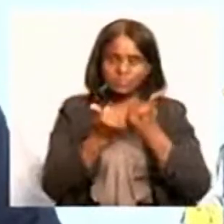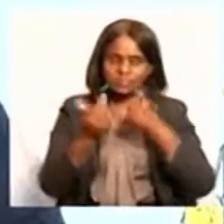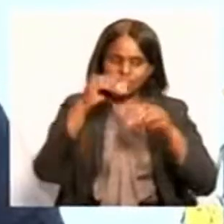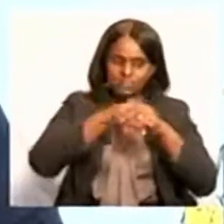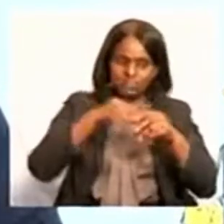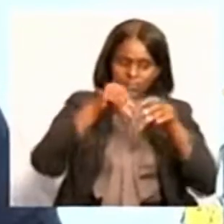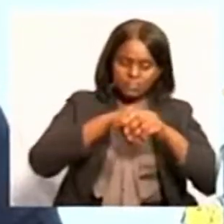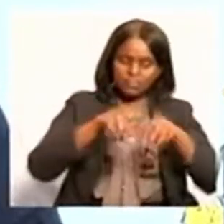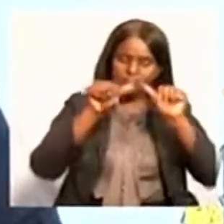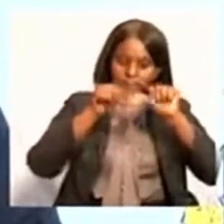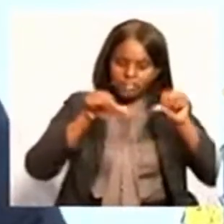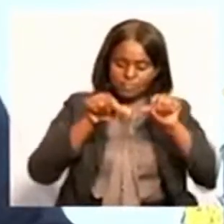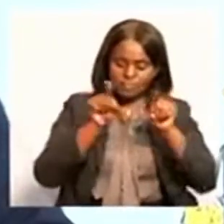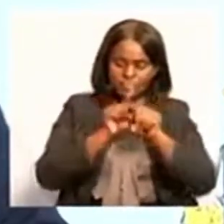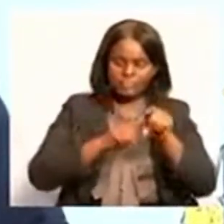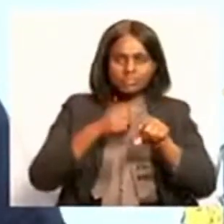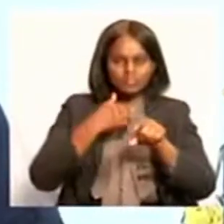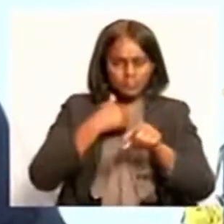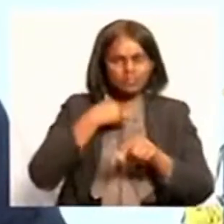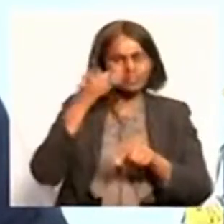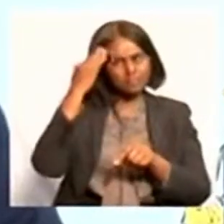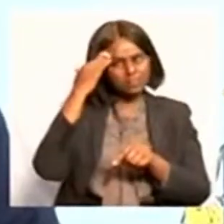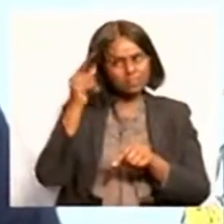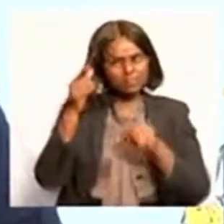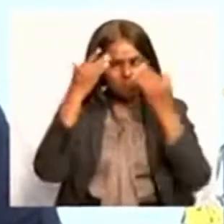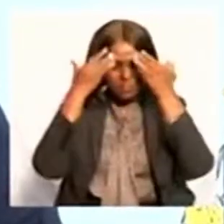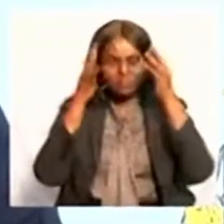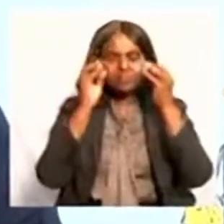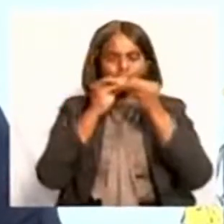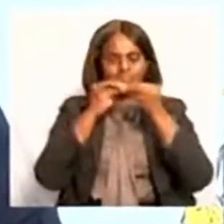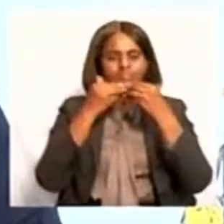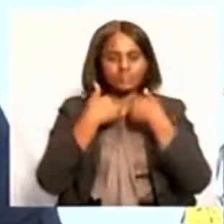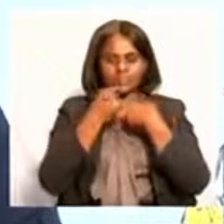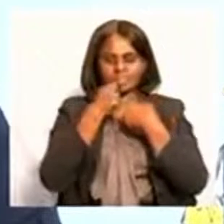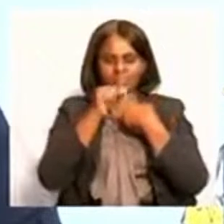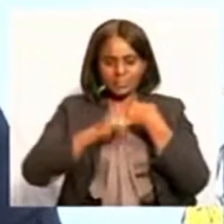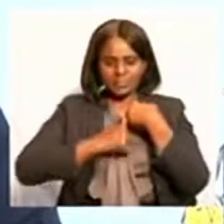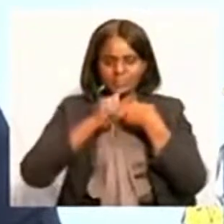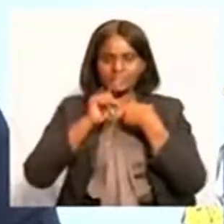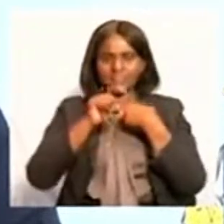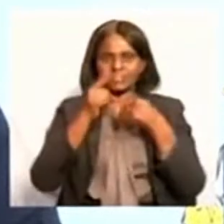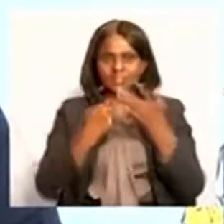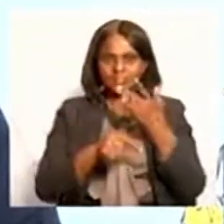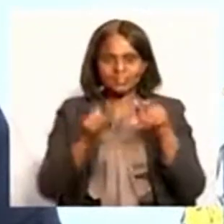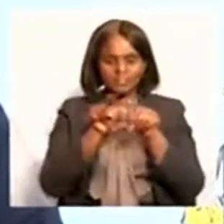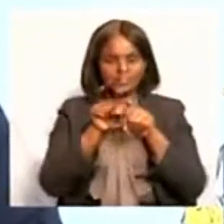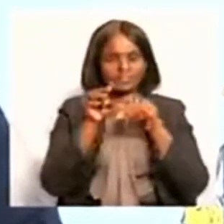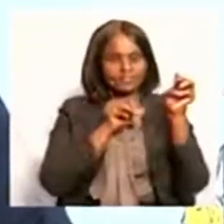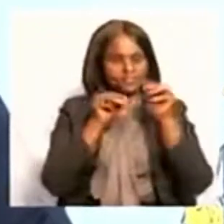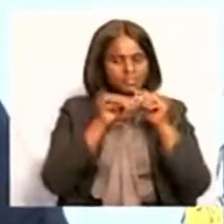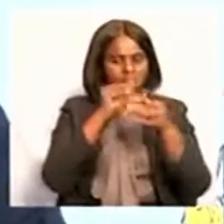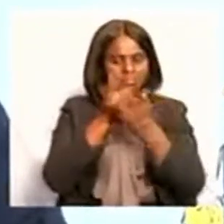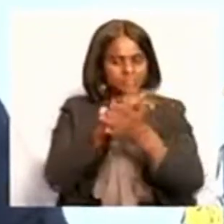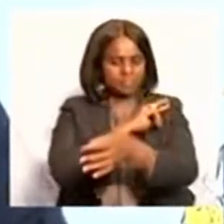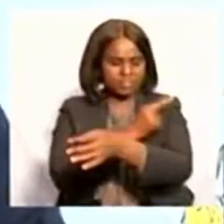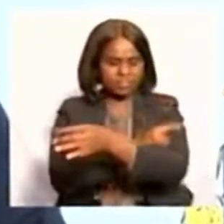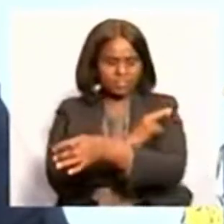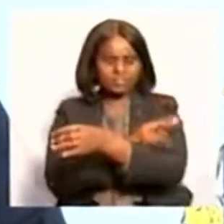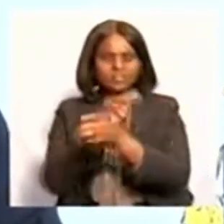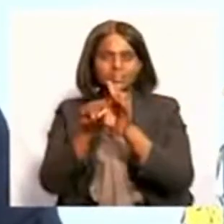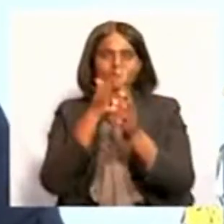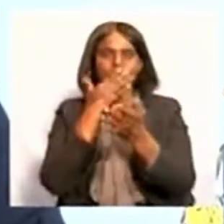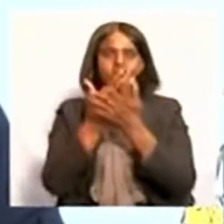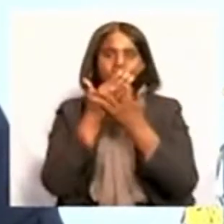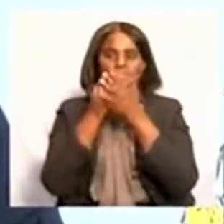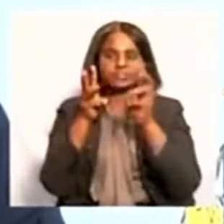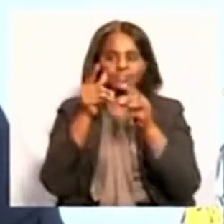to audit, there's that sense of awareness to say we need to manage these resources properly, because